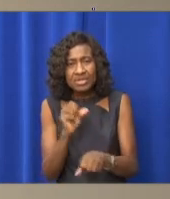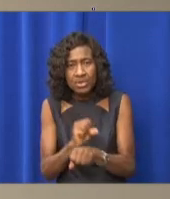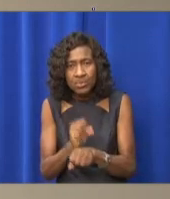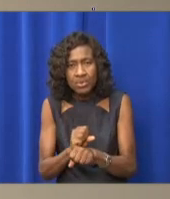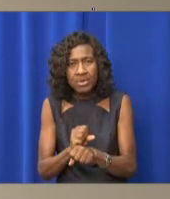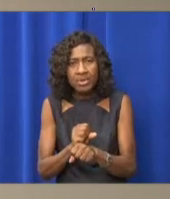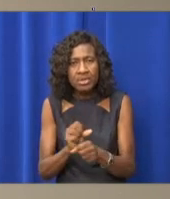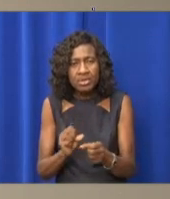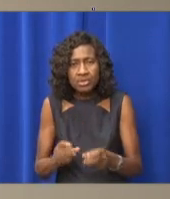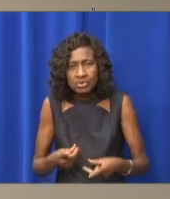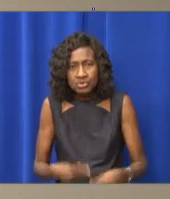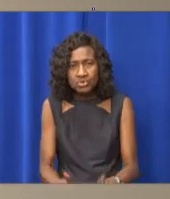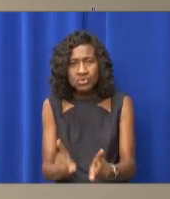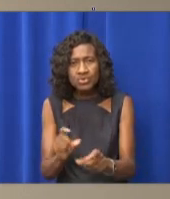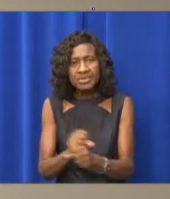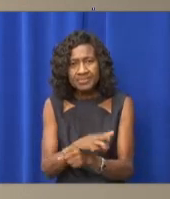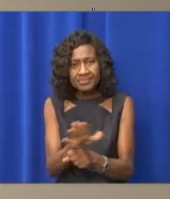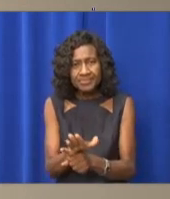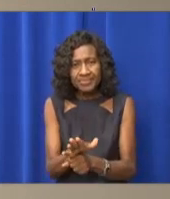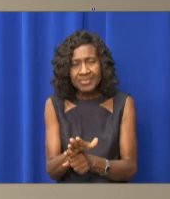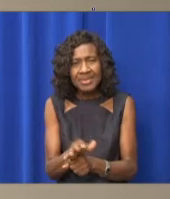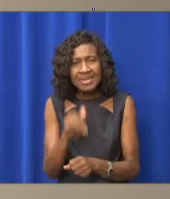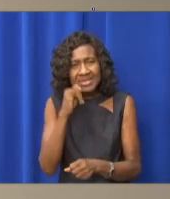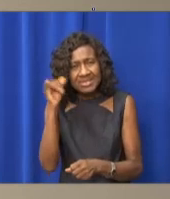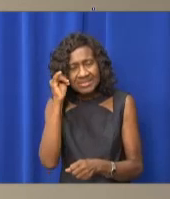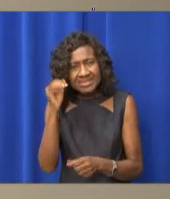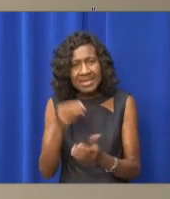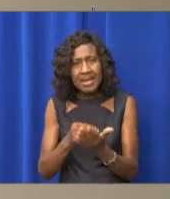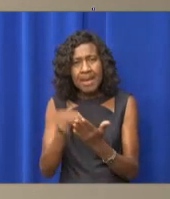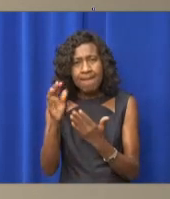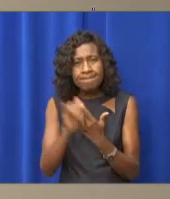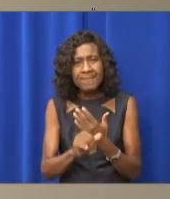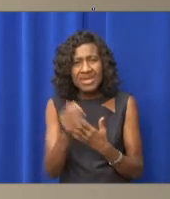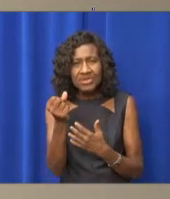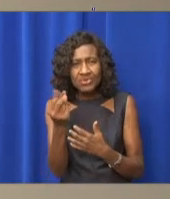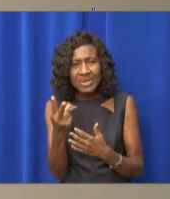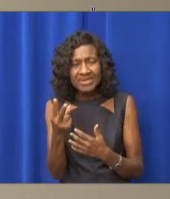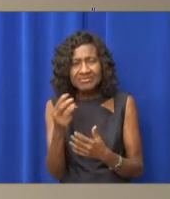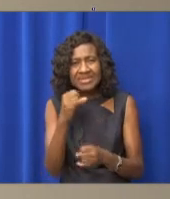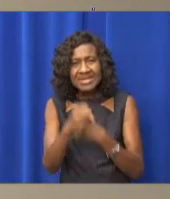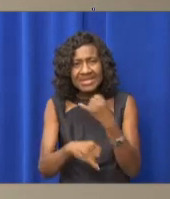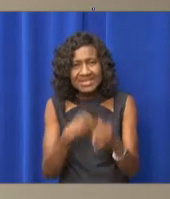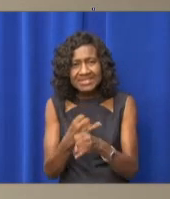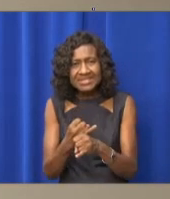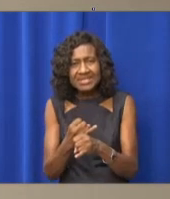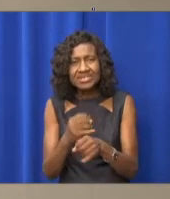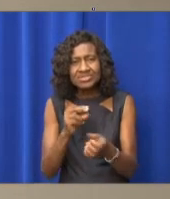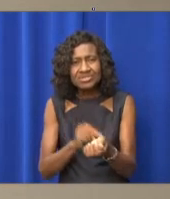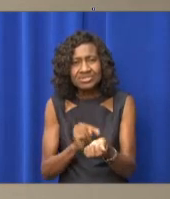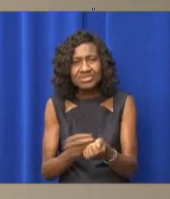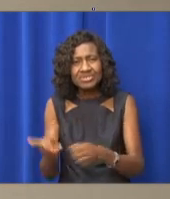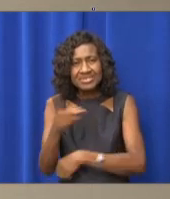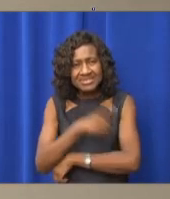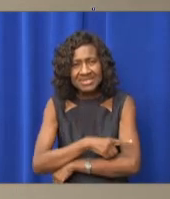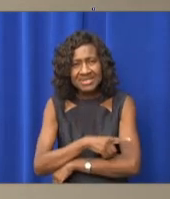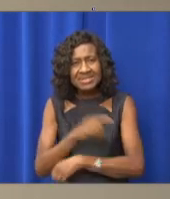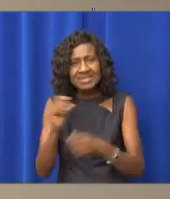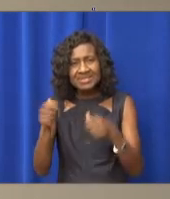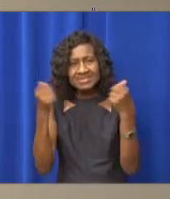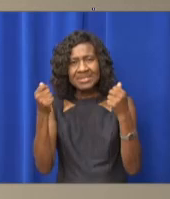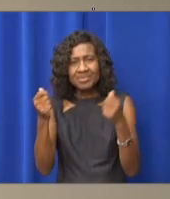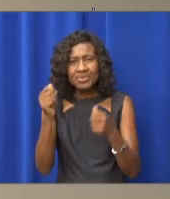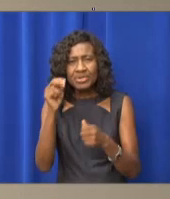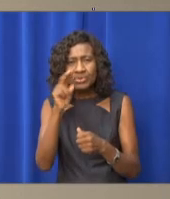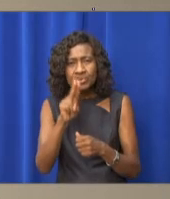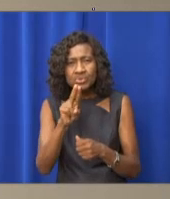pandemic. Yesterday, May 12th, marked International Nurses Day, celebrating the 200th